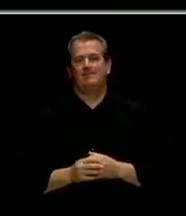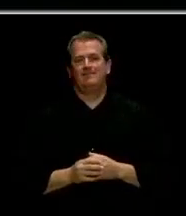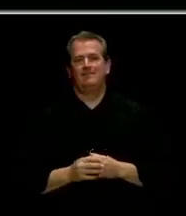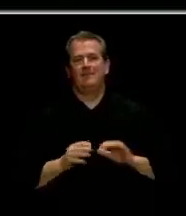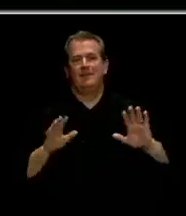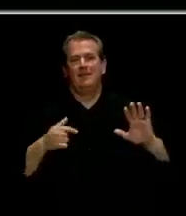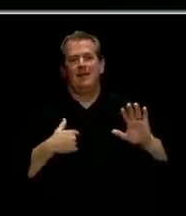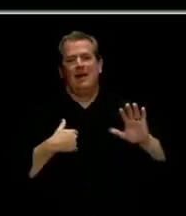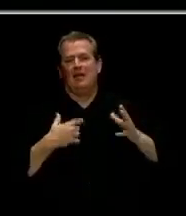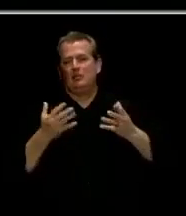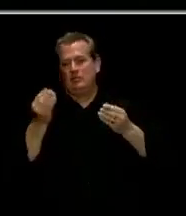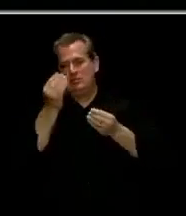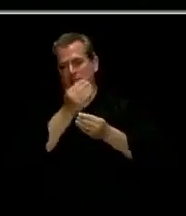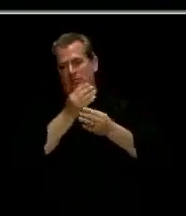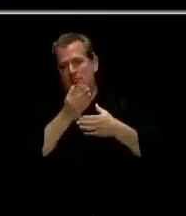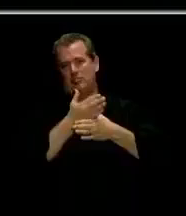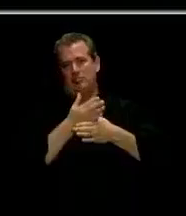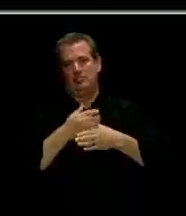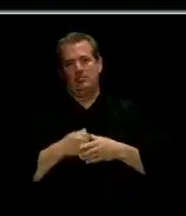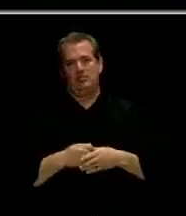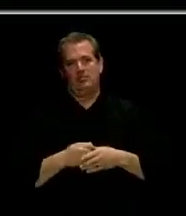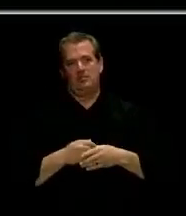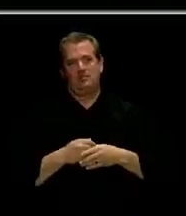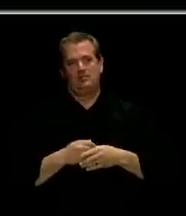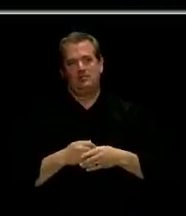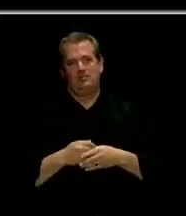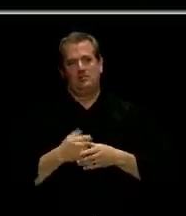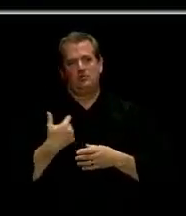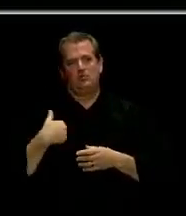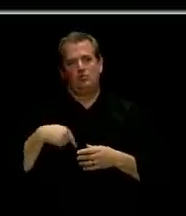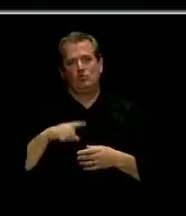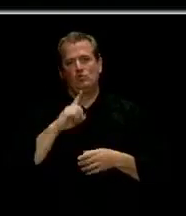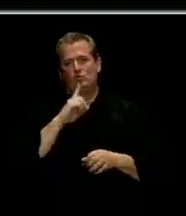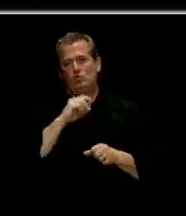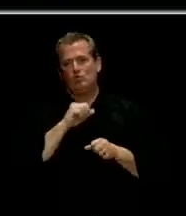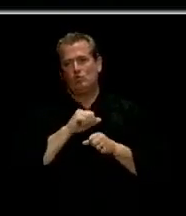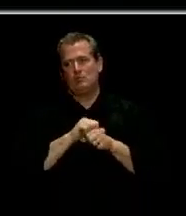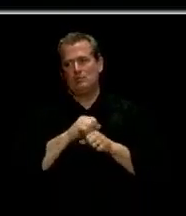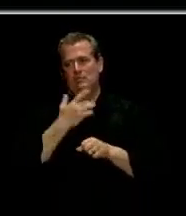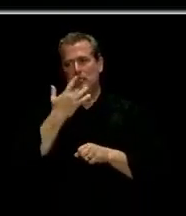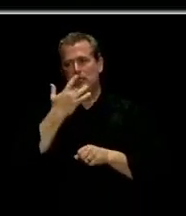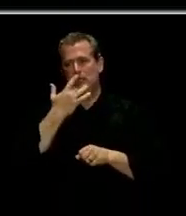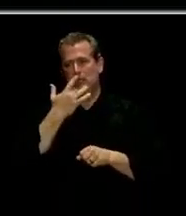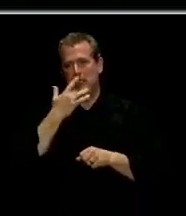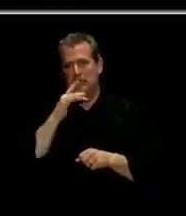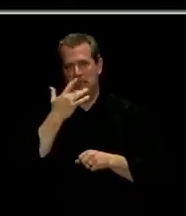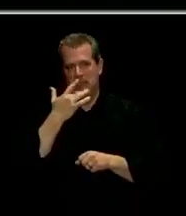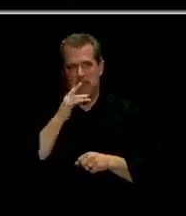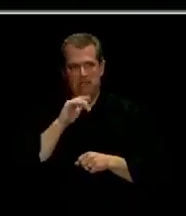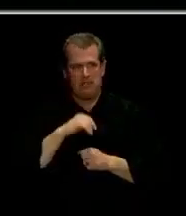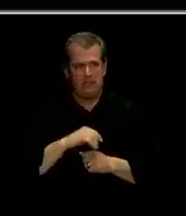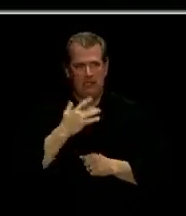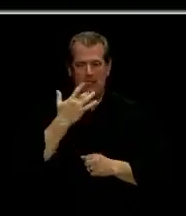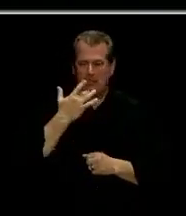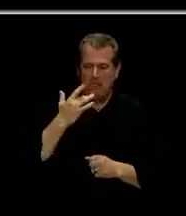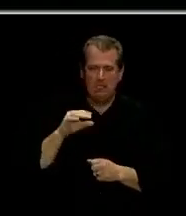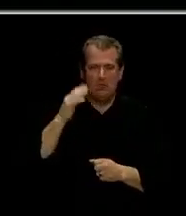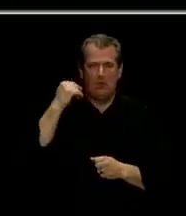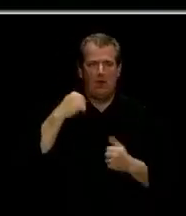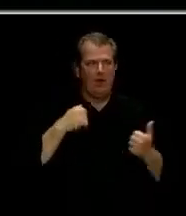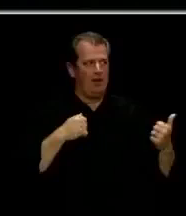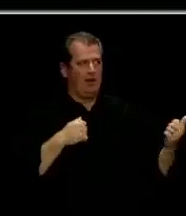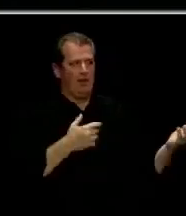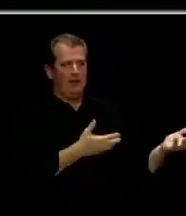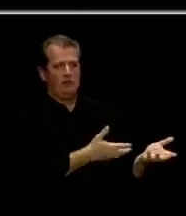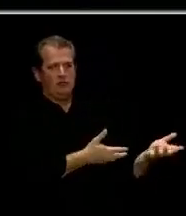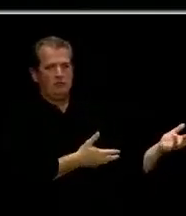I'd just like to share with you how fortunate we all are to have these leaders here with us